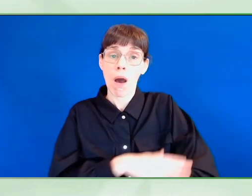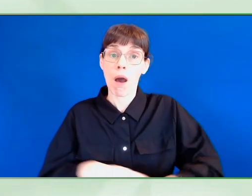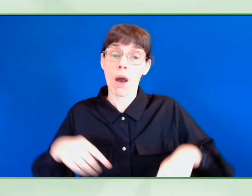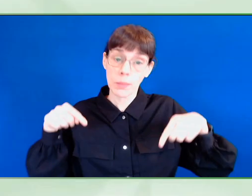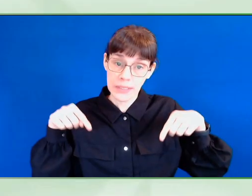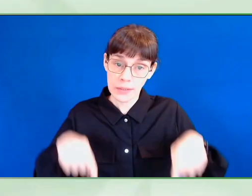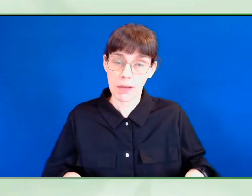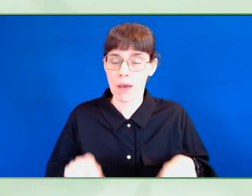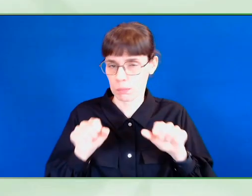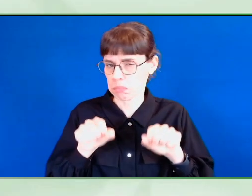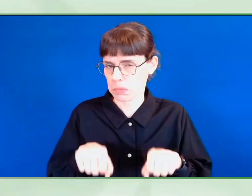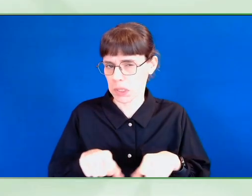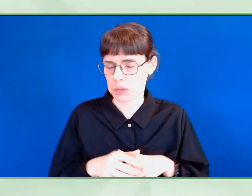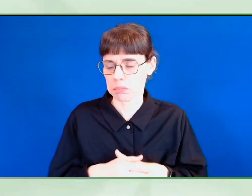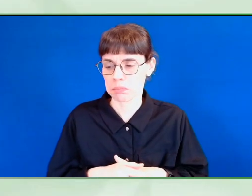feet.